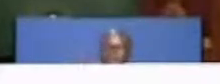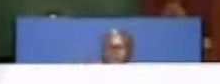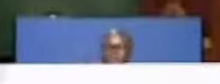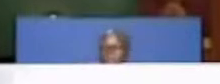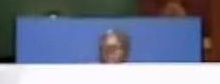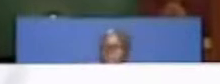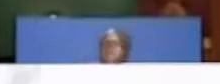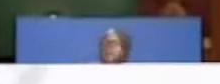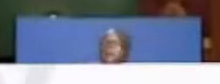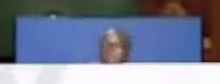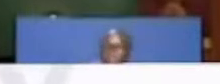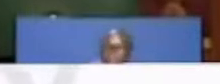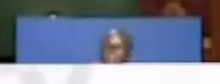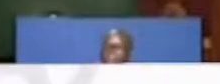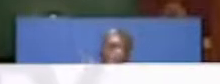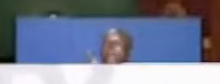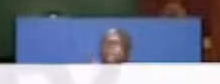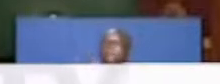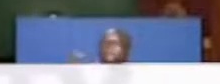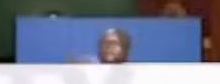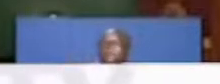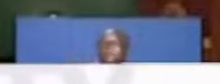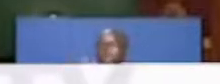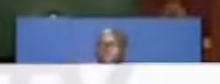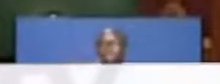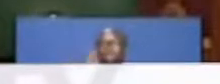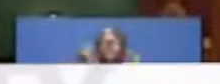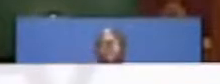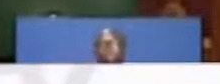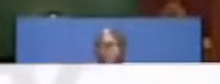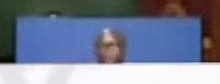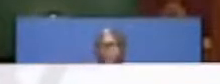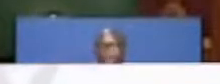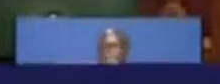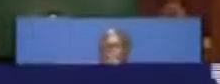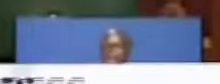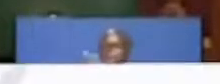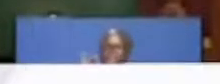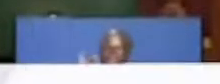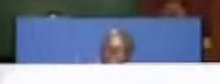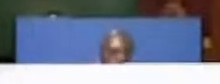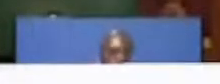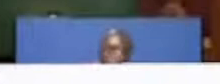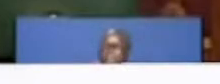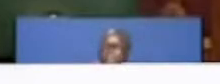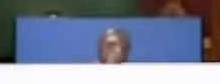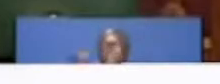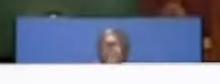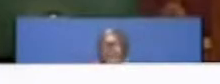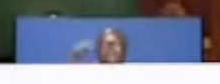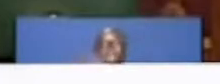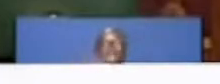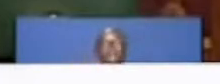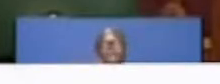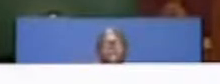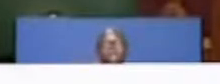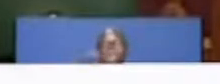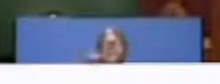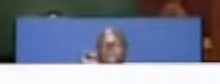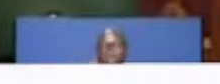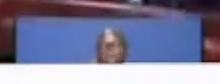set the path for economic transformation and achieve it in record time, especially if we stop